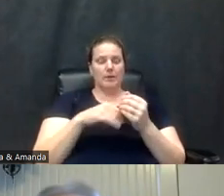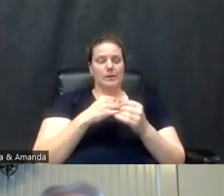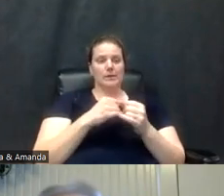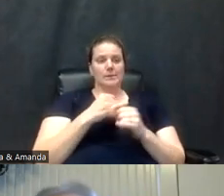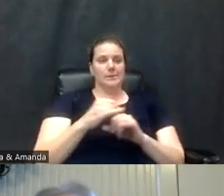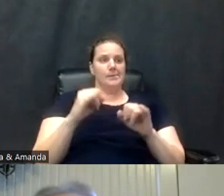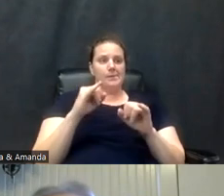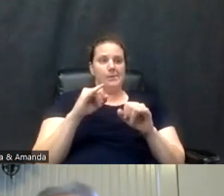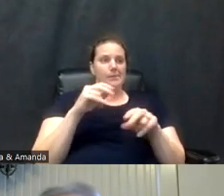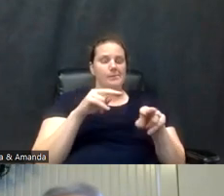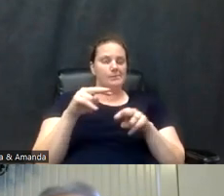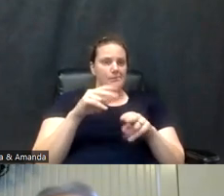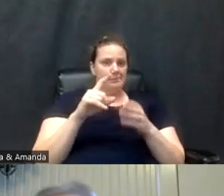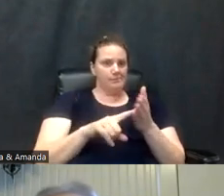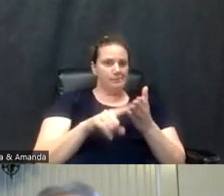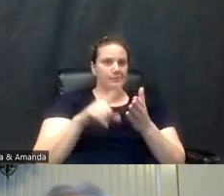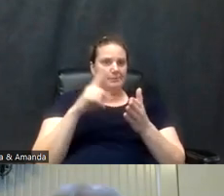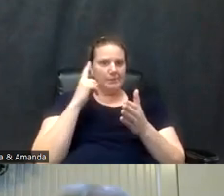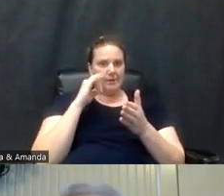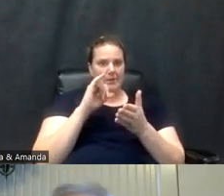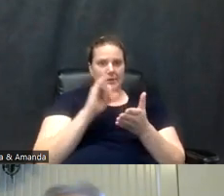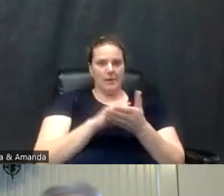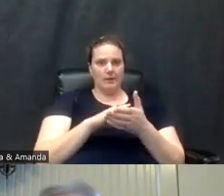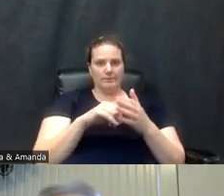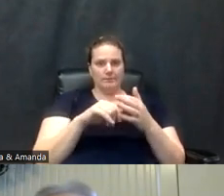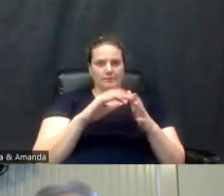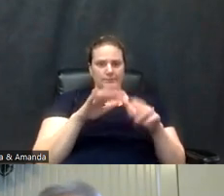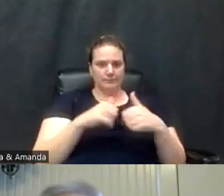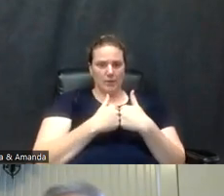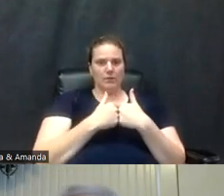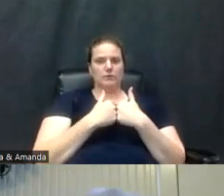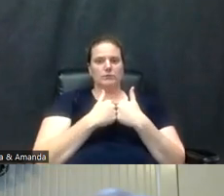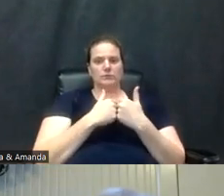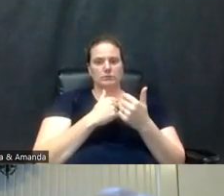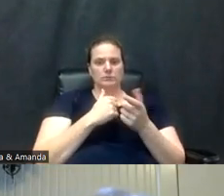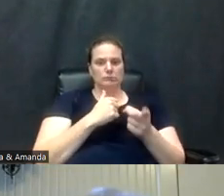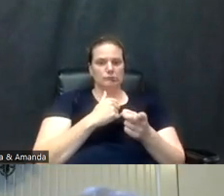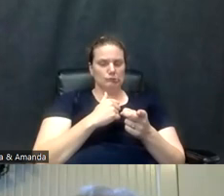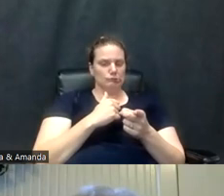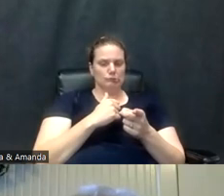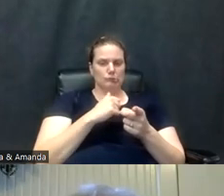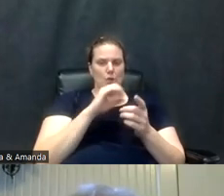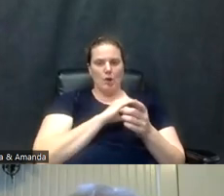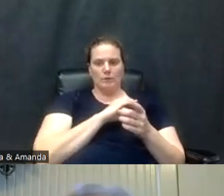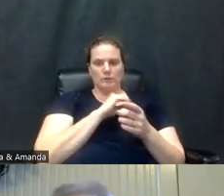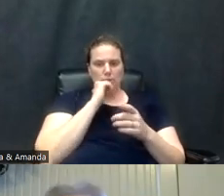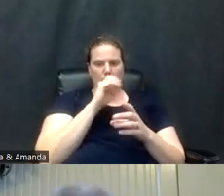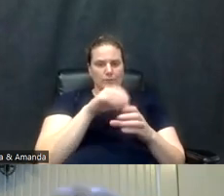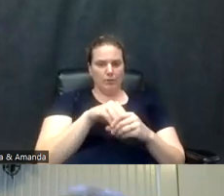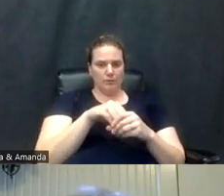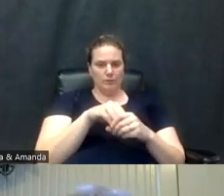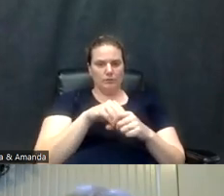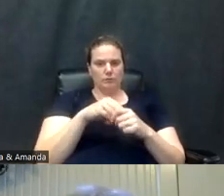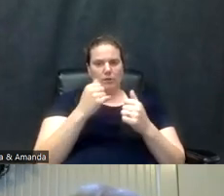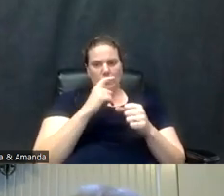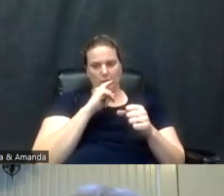monitor investigations, but it sounds like that had been a challenge where the officers wouldn't participate. So now they get the guarantee advisement and then